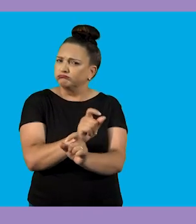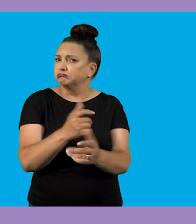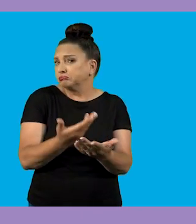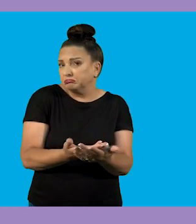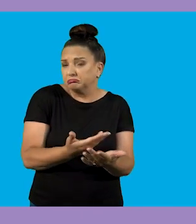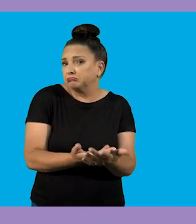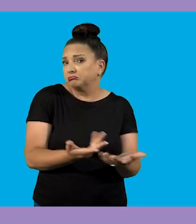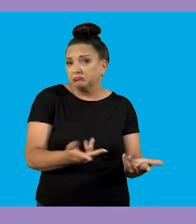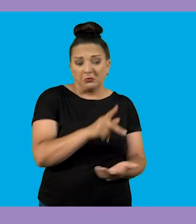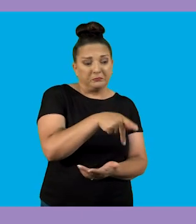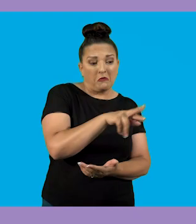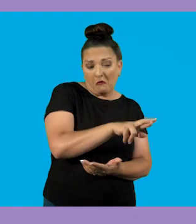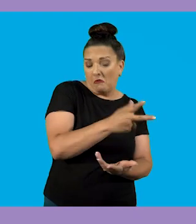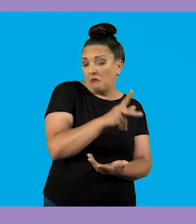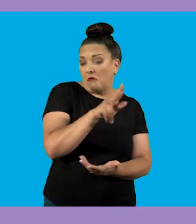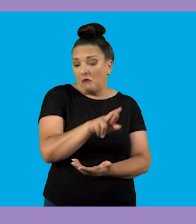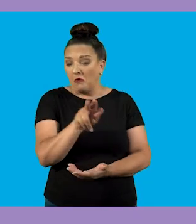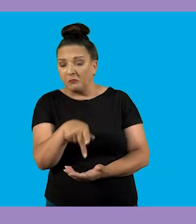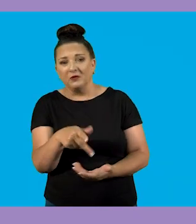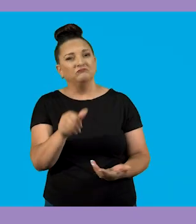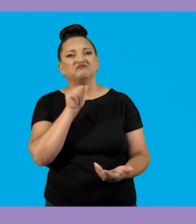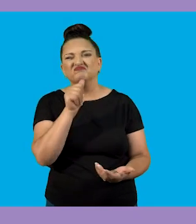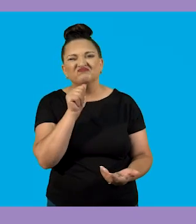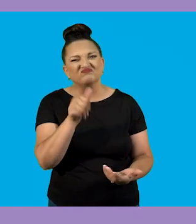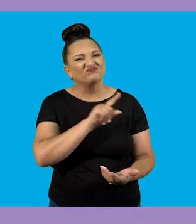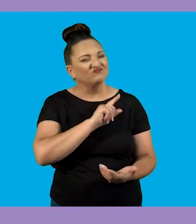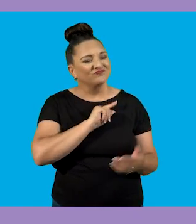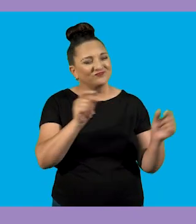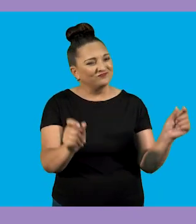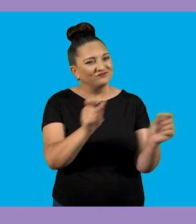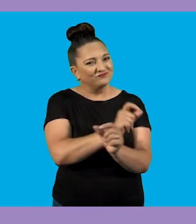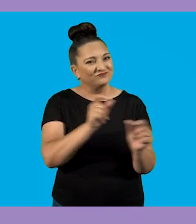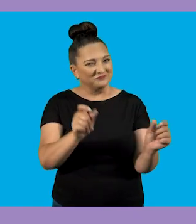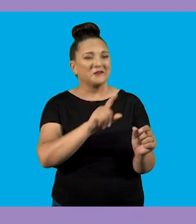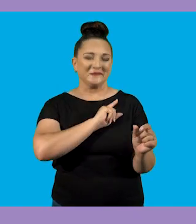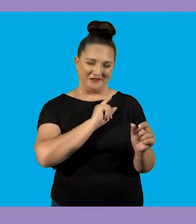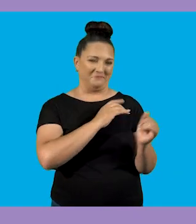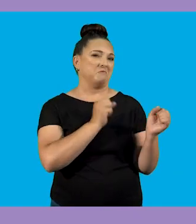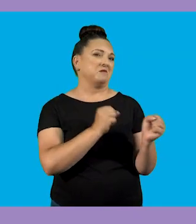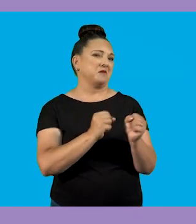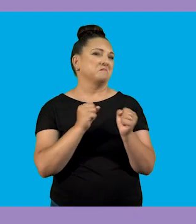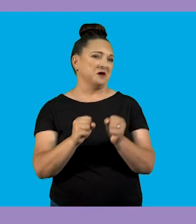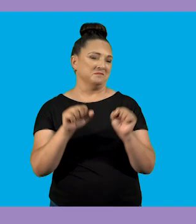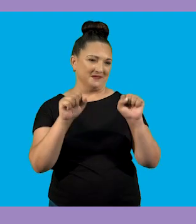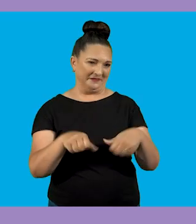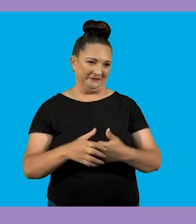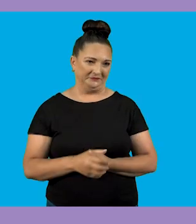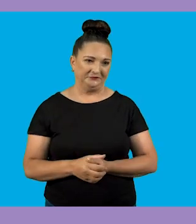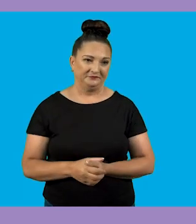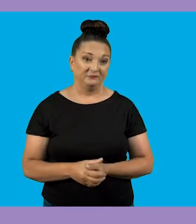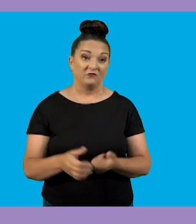is commutative. So whether it is PR or RP, it is the same. So yes, they are like